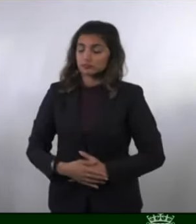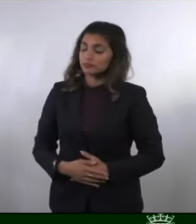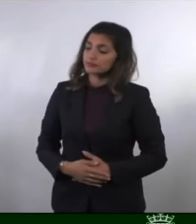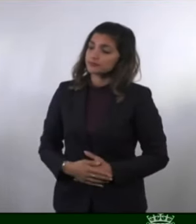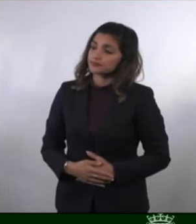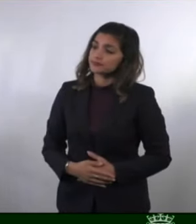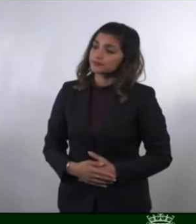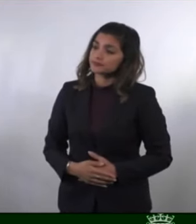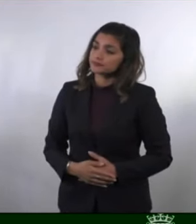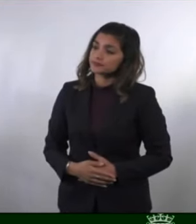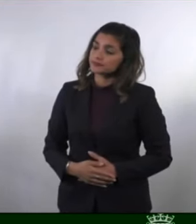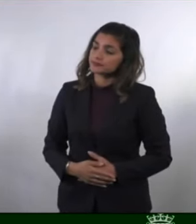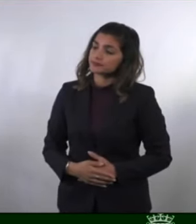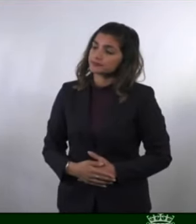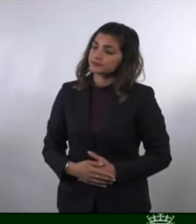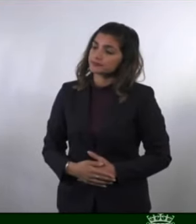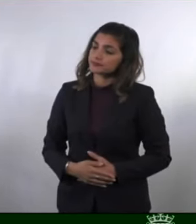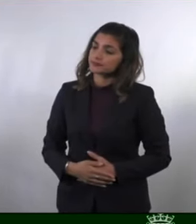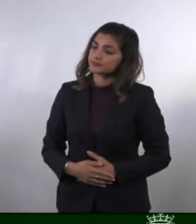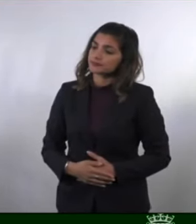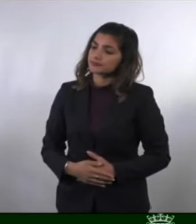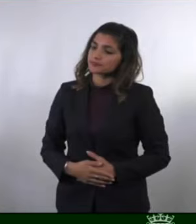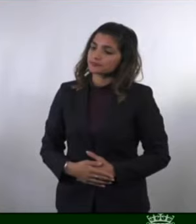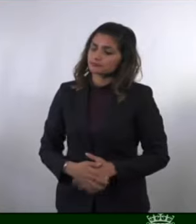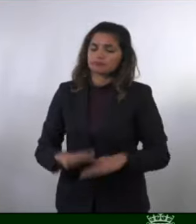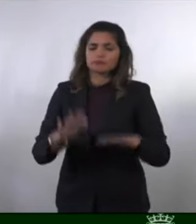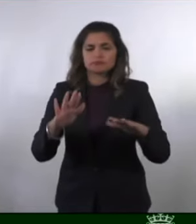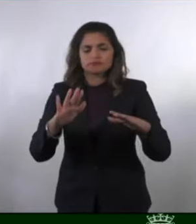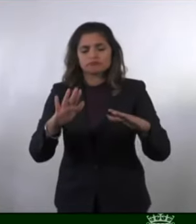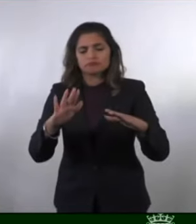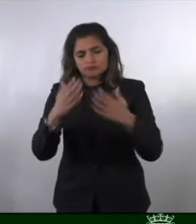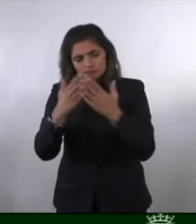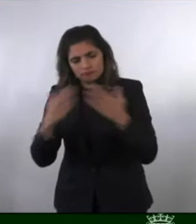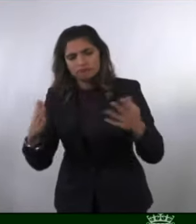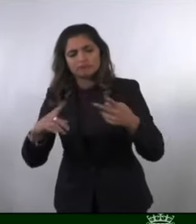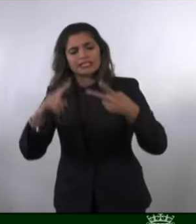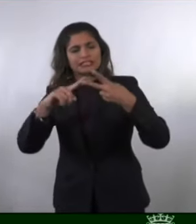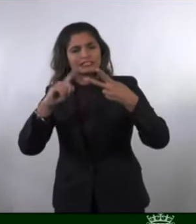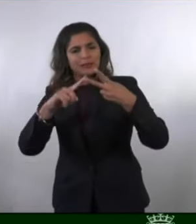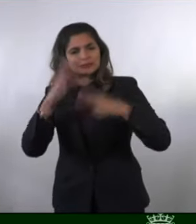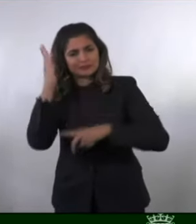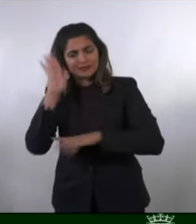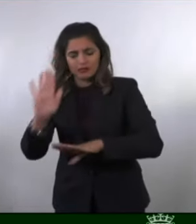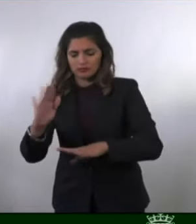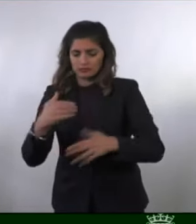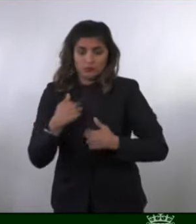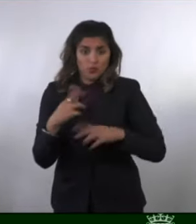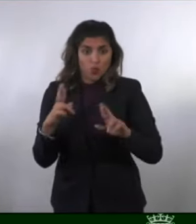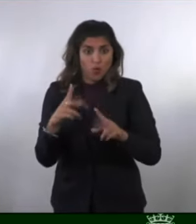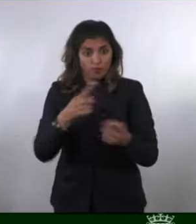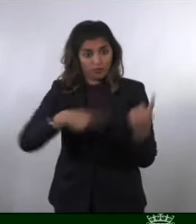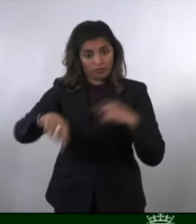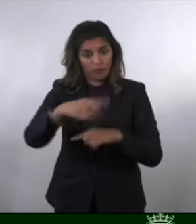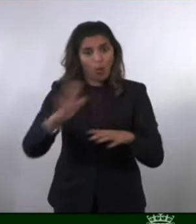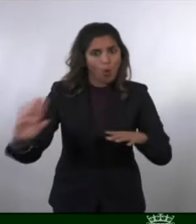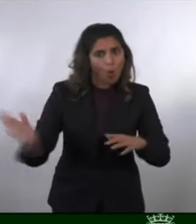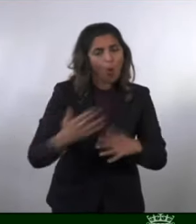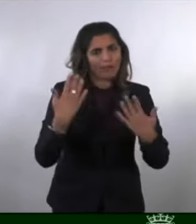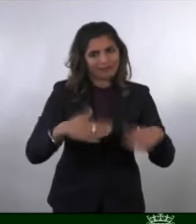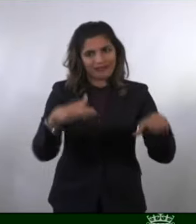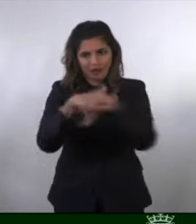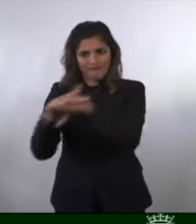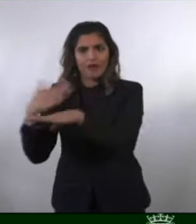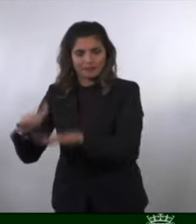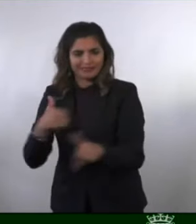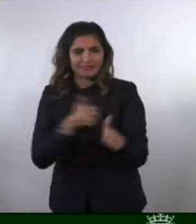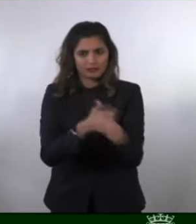Madam Deputy Speaker, we hope that nobody has been excluded, and there's a massive package of support and Barnett